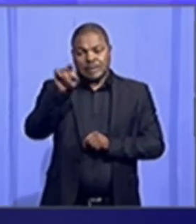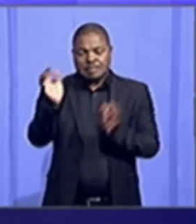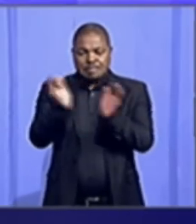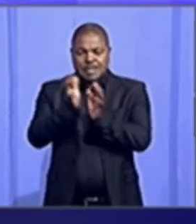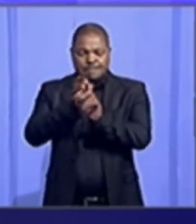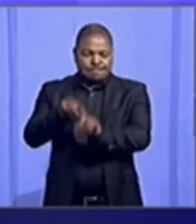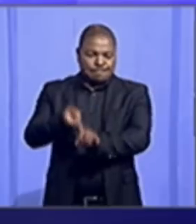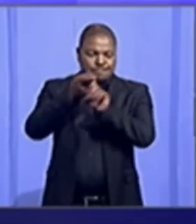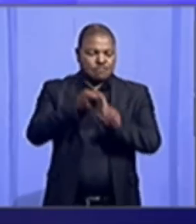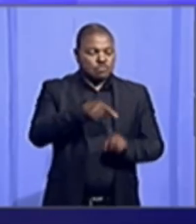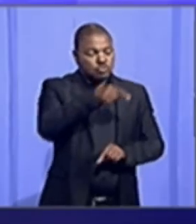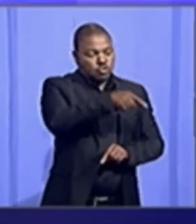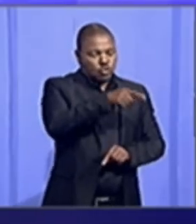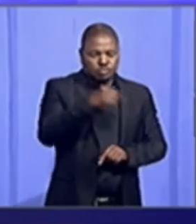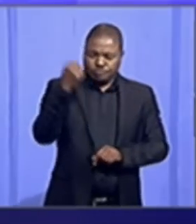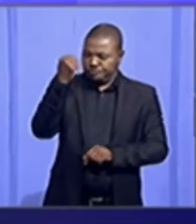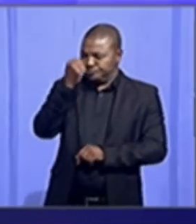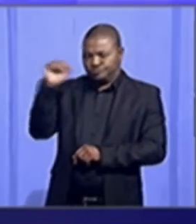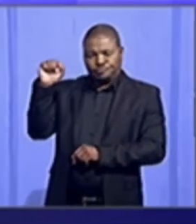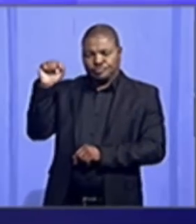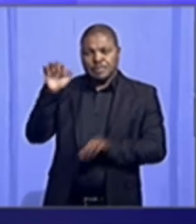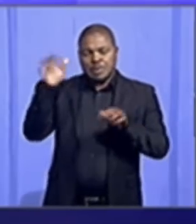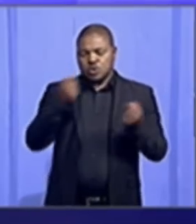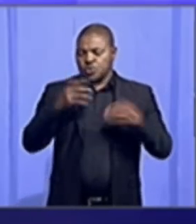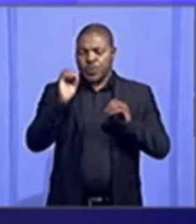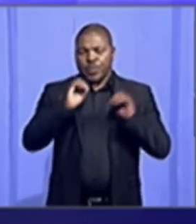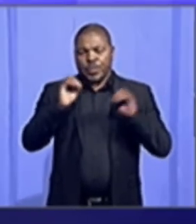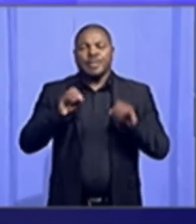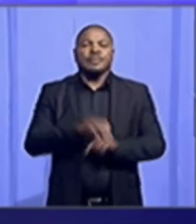komishene ya ditshebeletso tsa boahlodi ha ya makatsa.